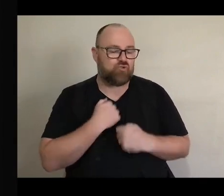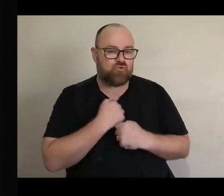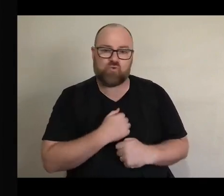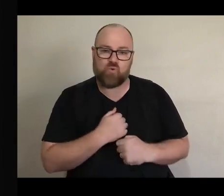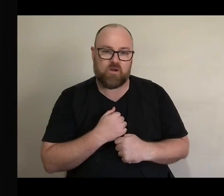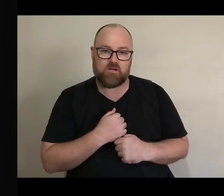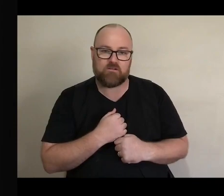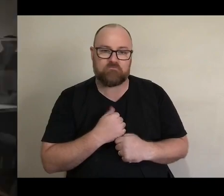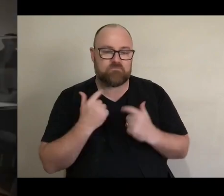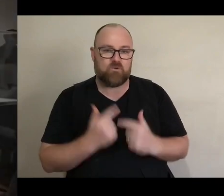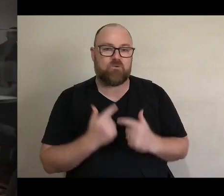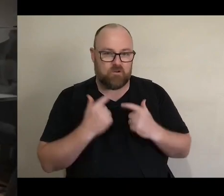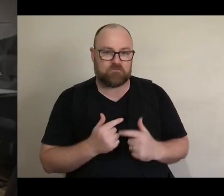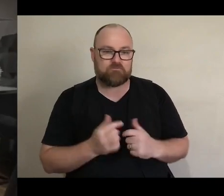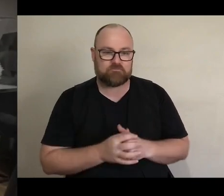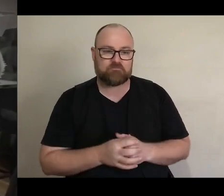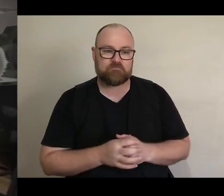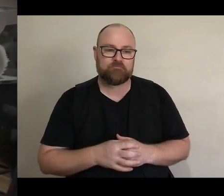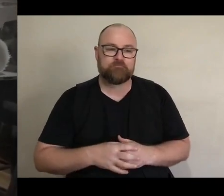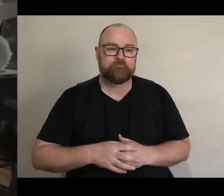I really did.